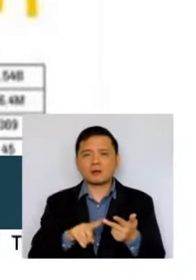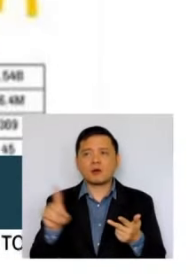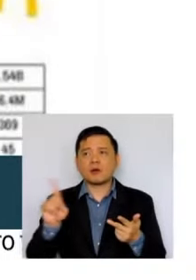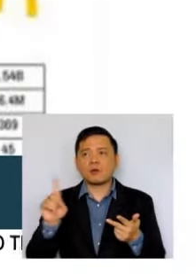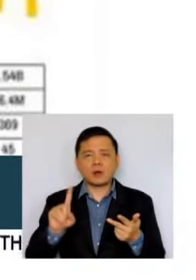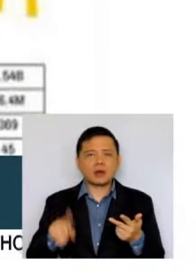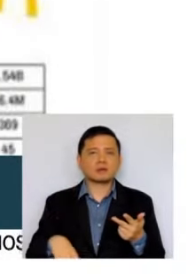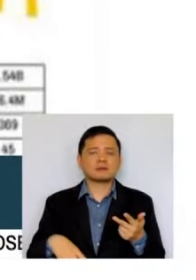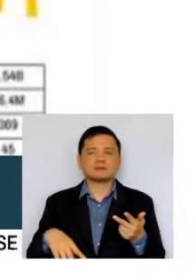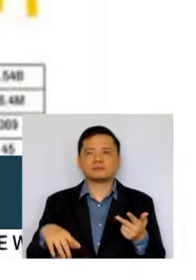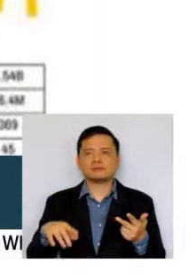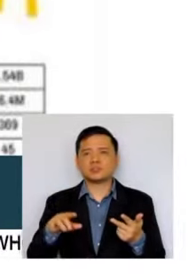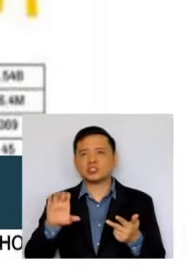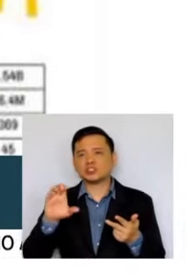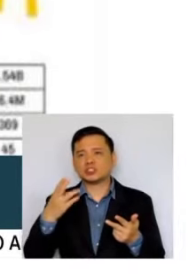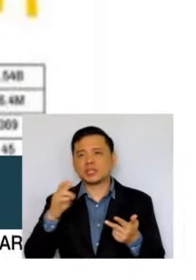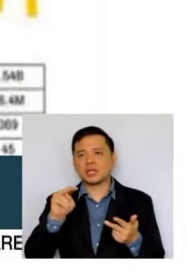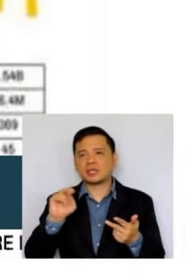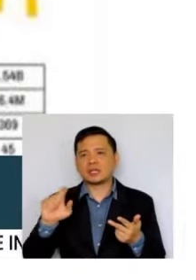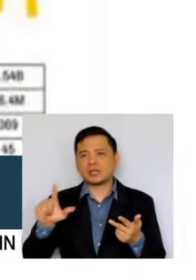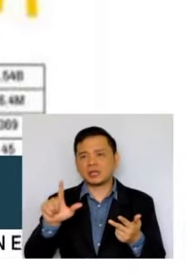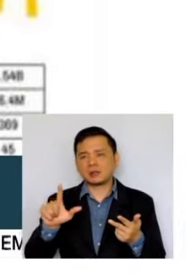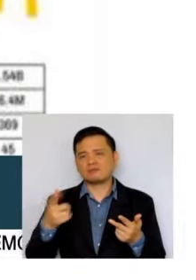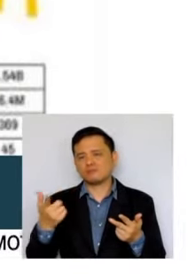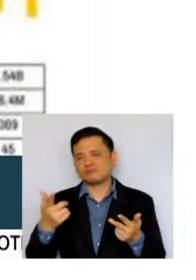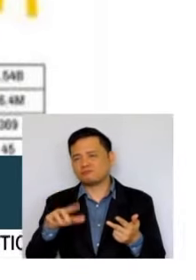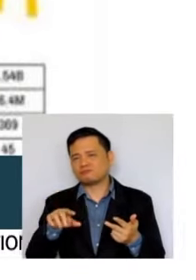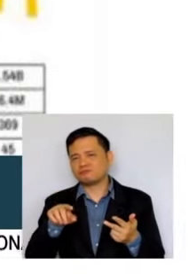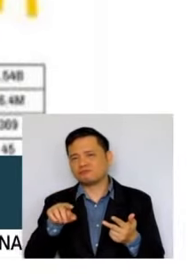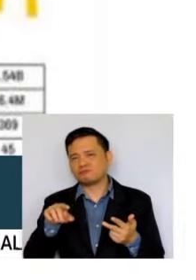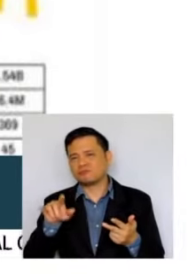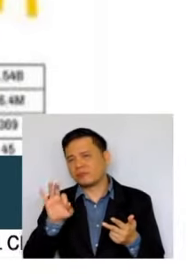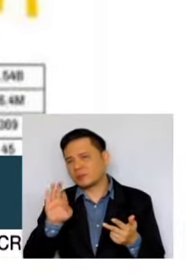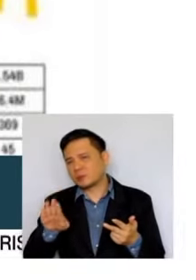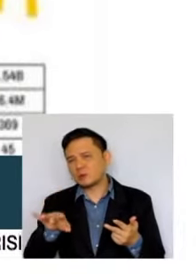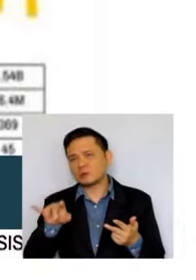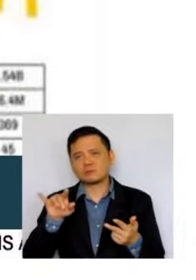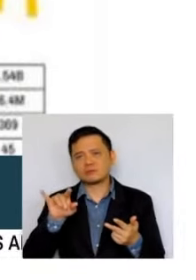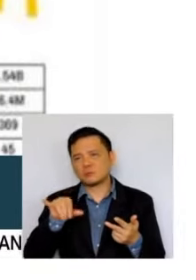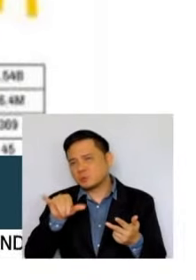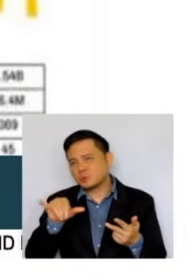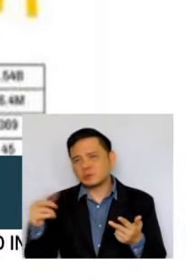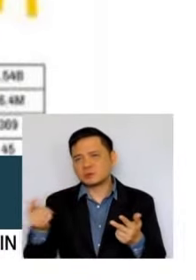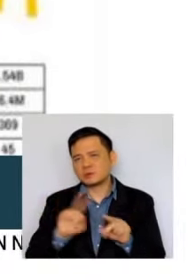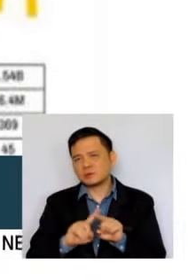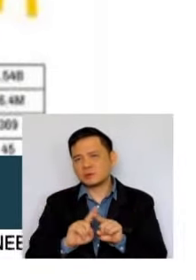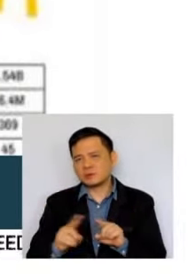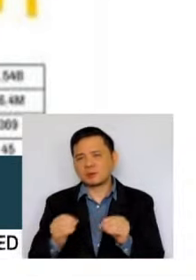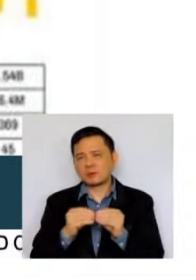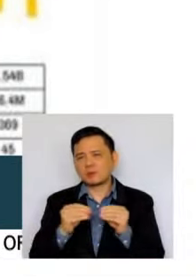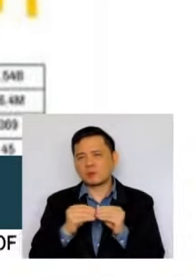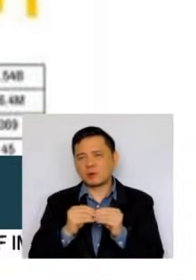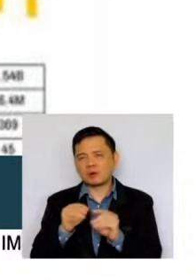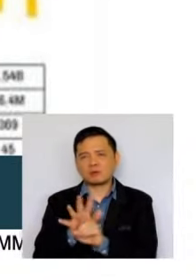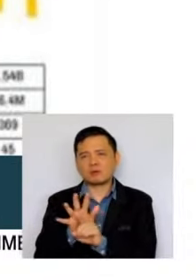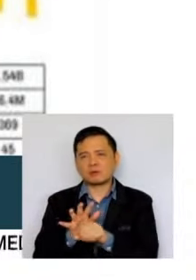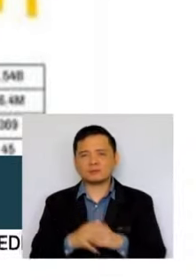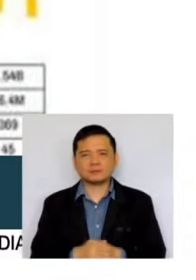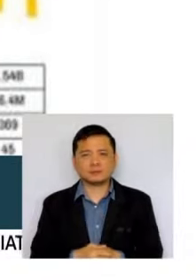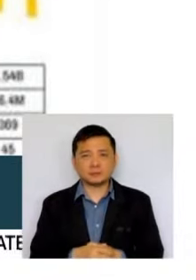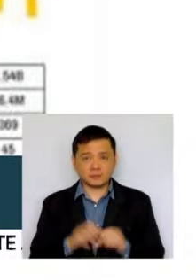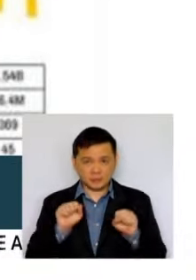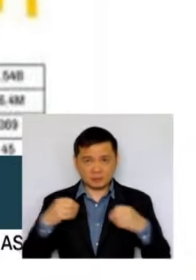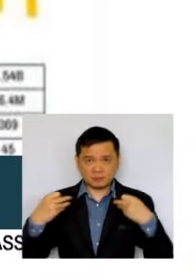cake in ad spend. Can you share with us what this graphic means? Yes. In fact, the